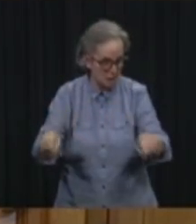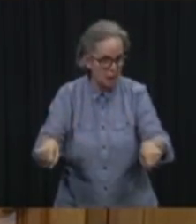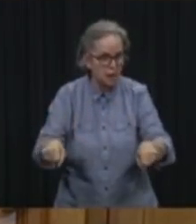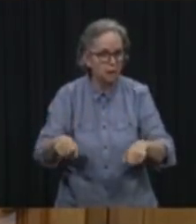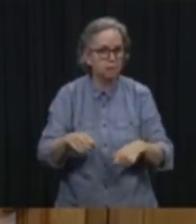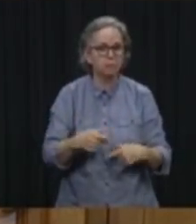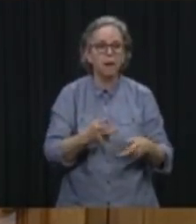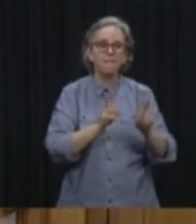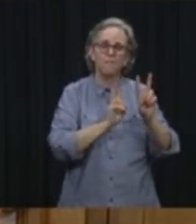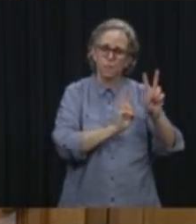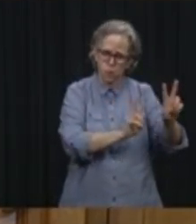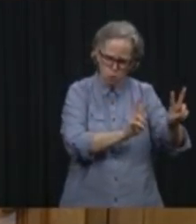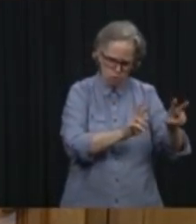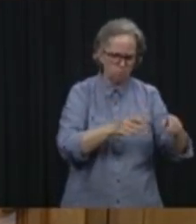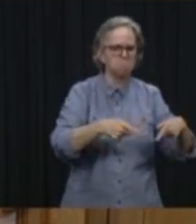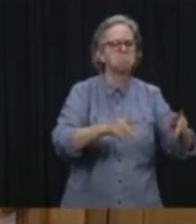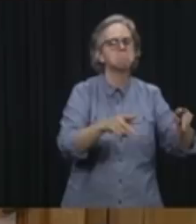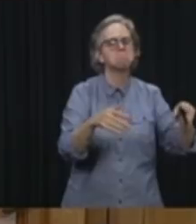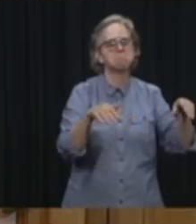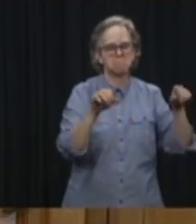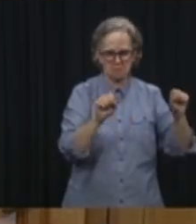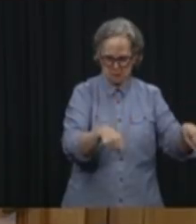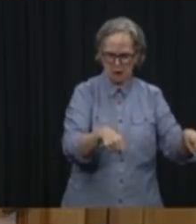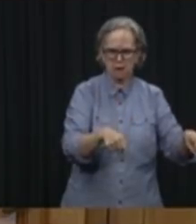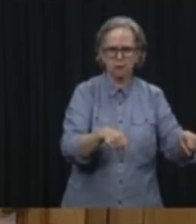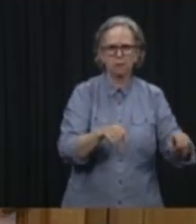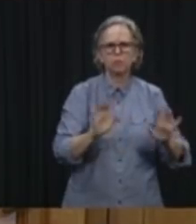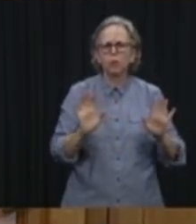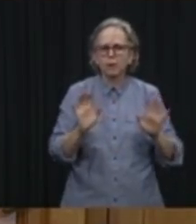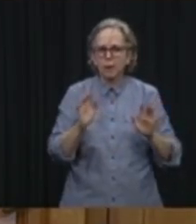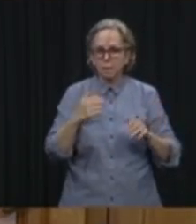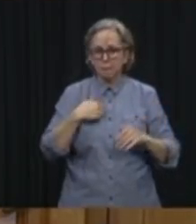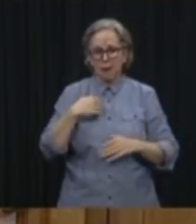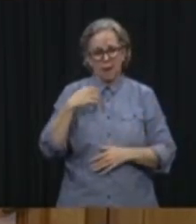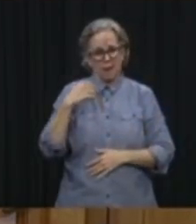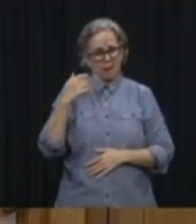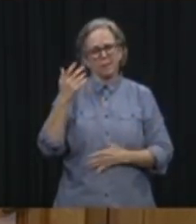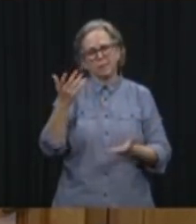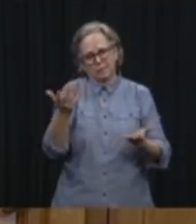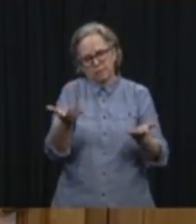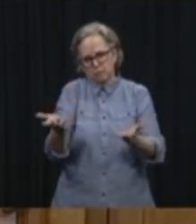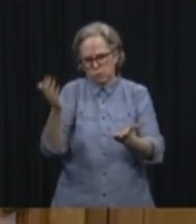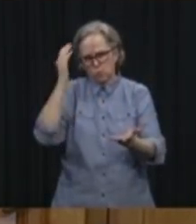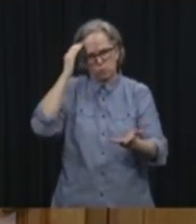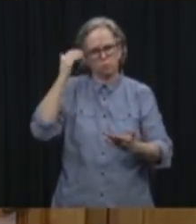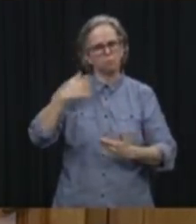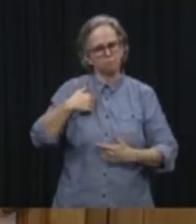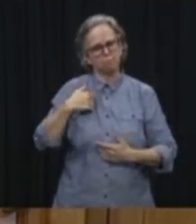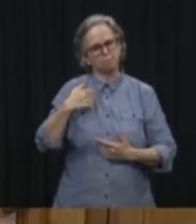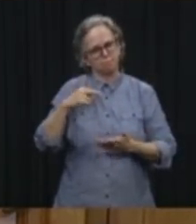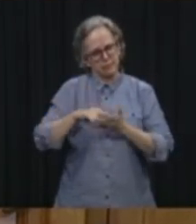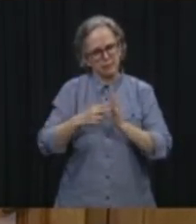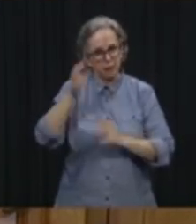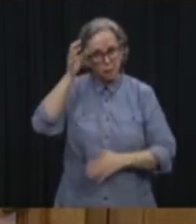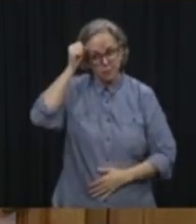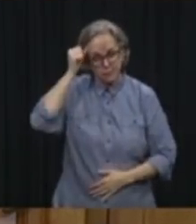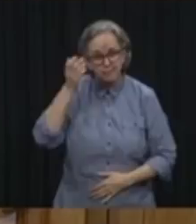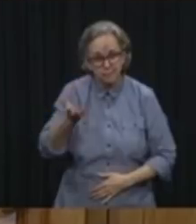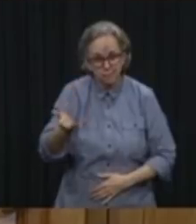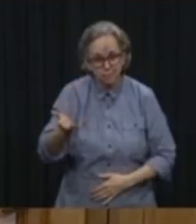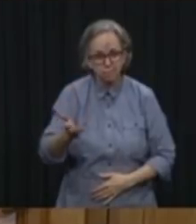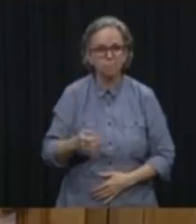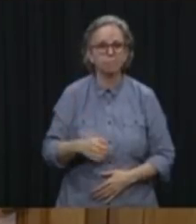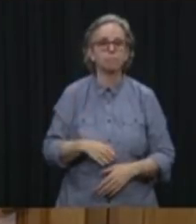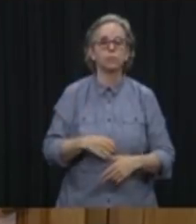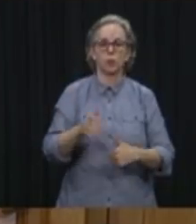Again, it's common sense. The second part of the order lists